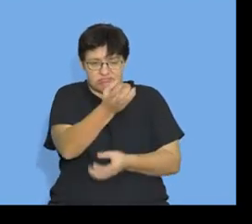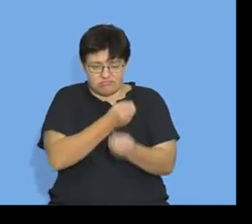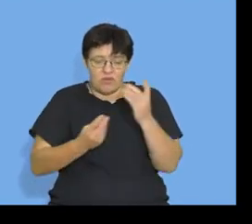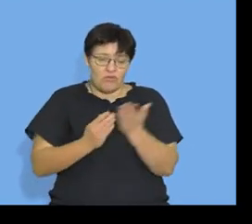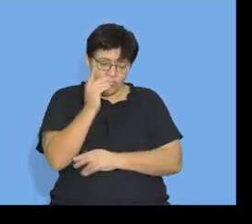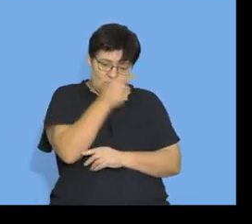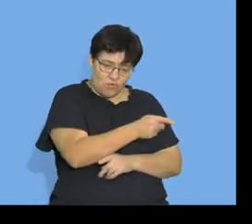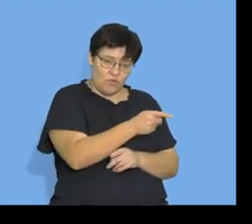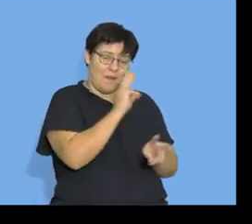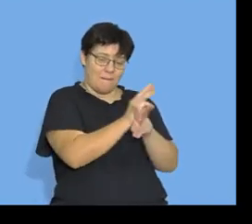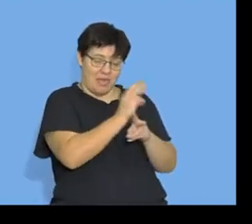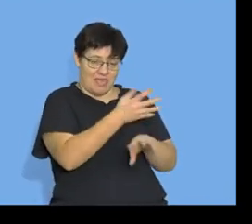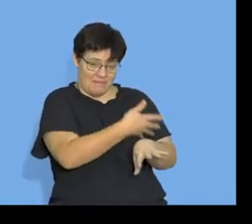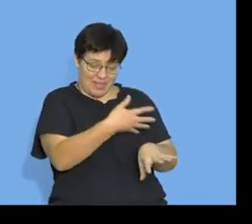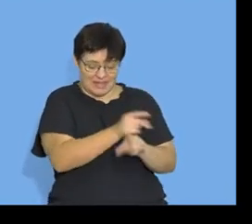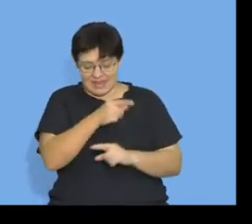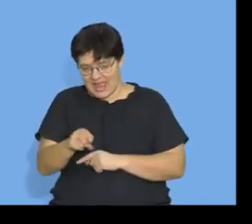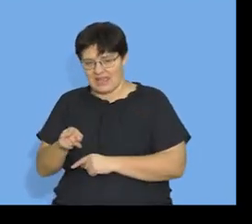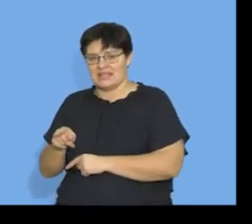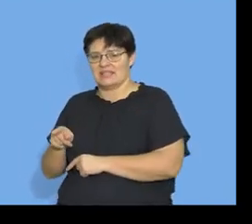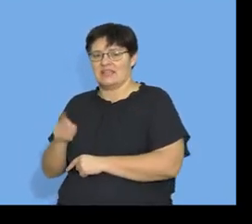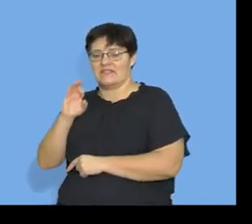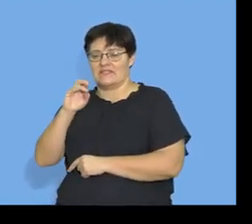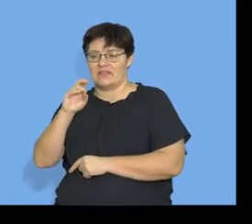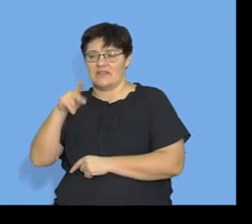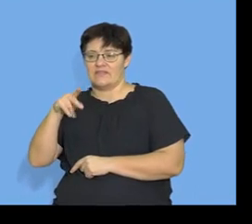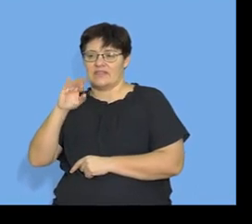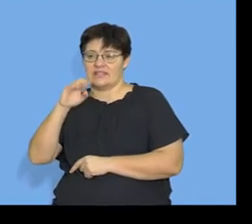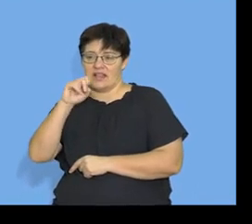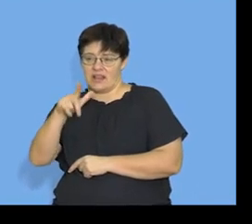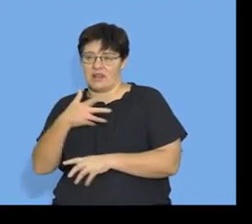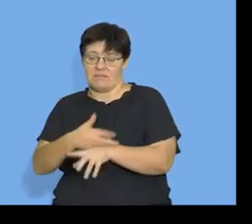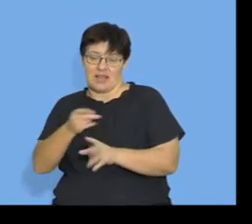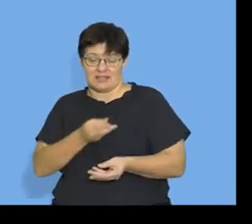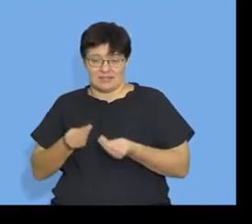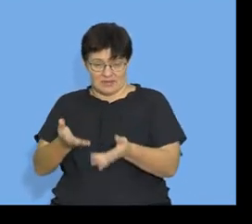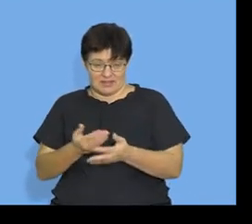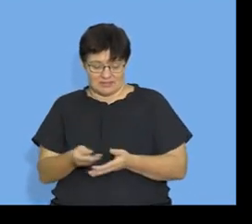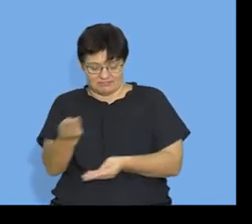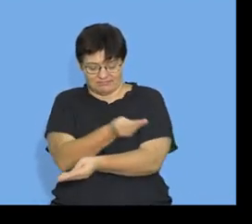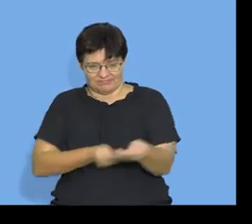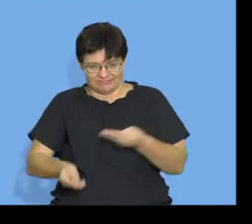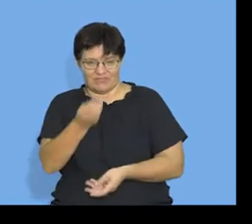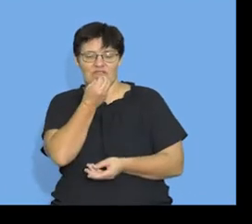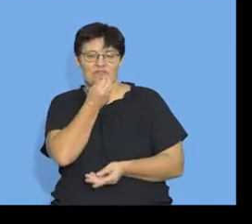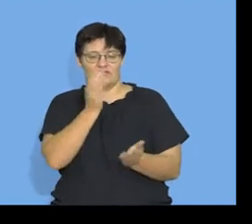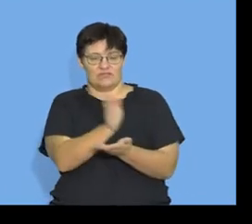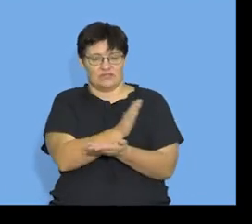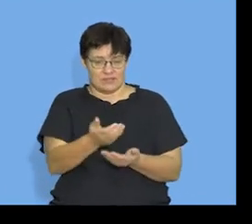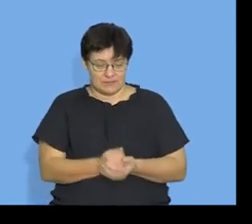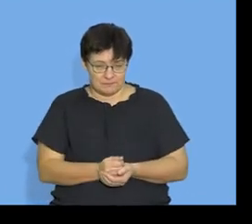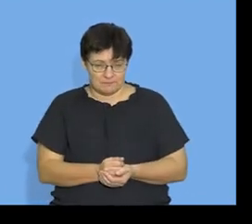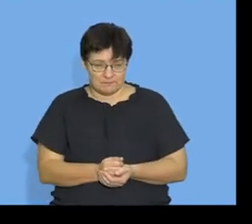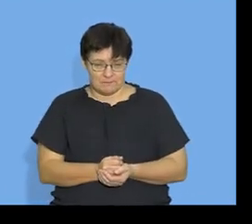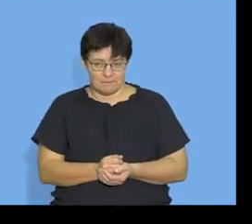between the maternal blood supply as well as the fetal blood supply. And this is what facilitates the exchange of nutrients between